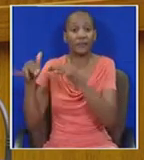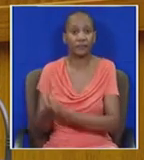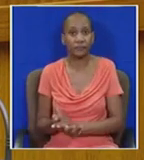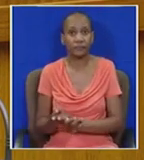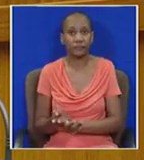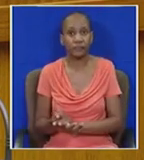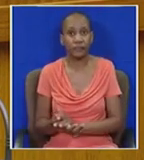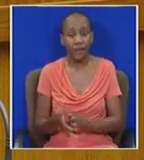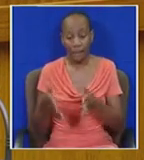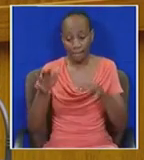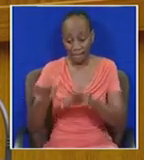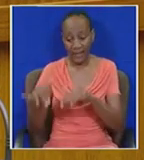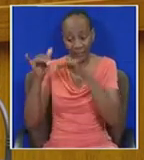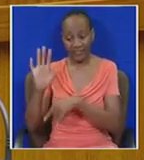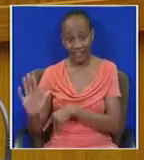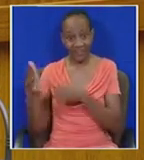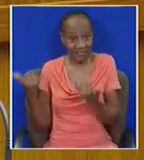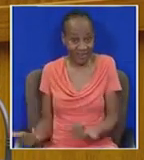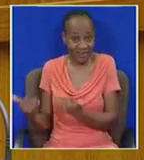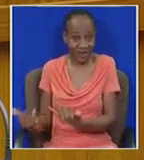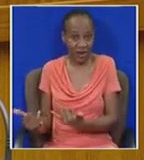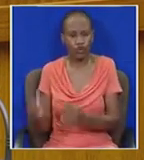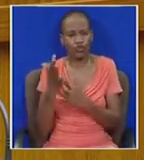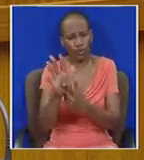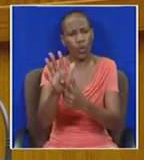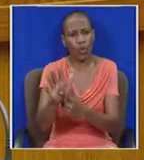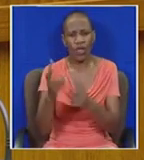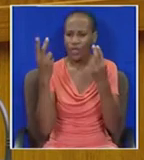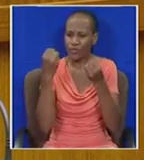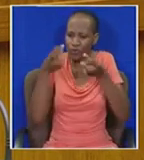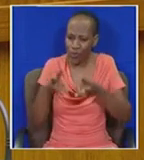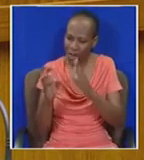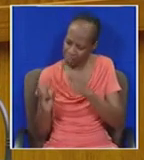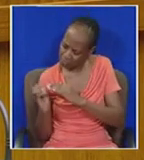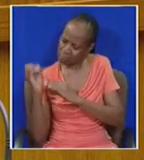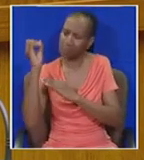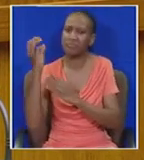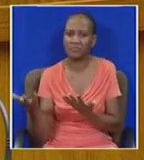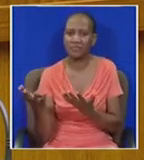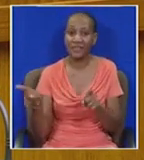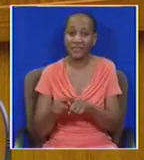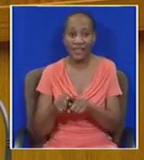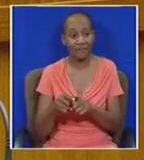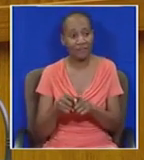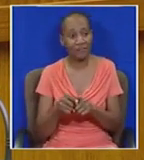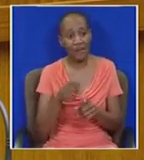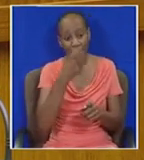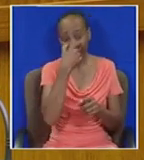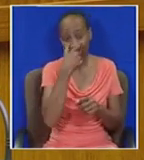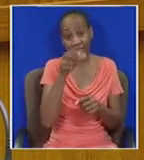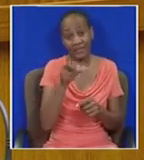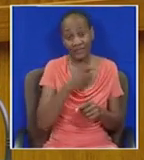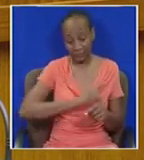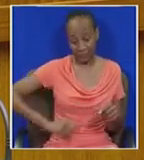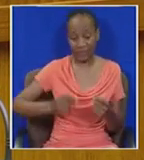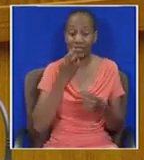fifth Parliament, in context of our new dawn, as heralded by our President's speech, renewed hope